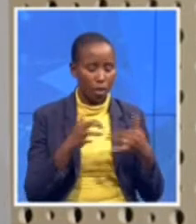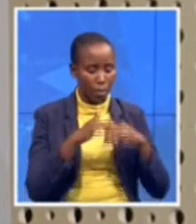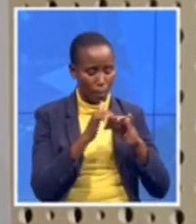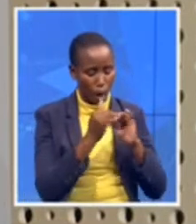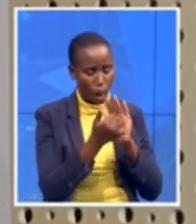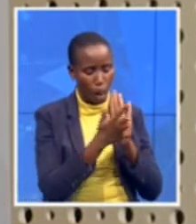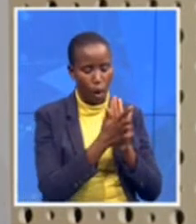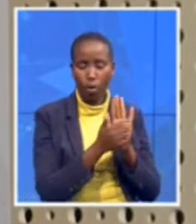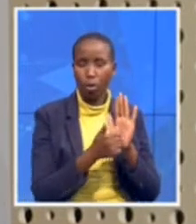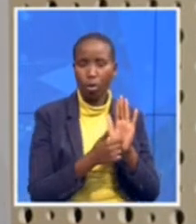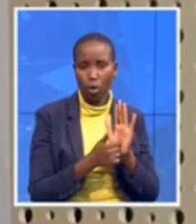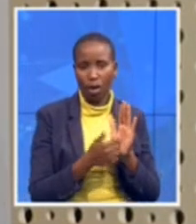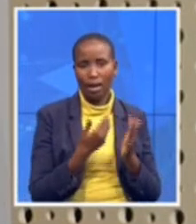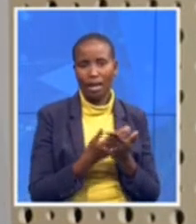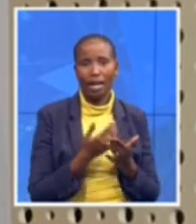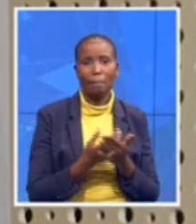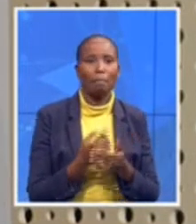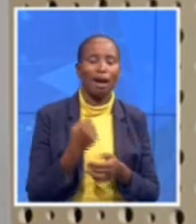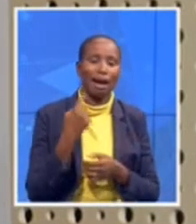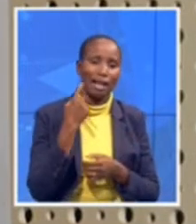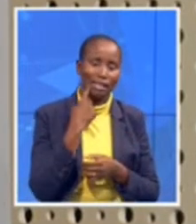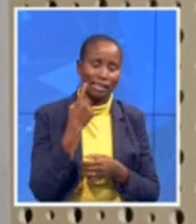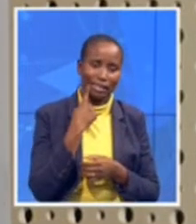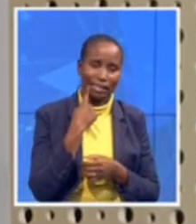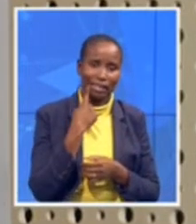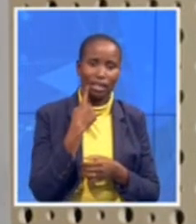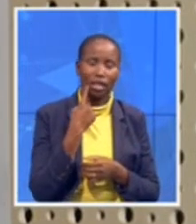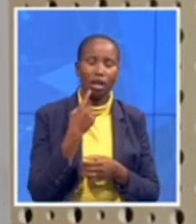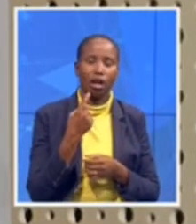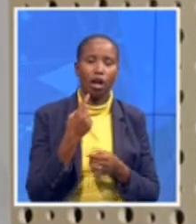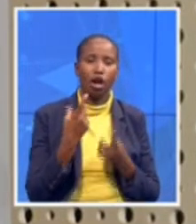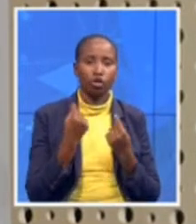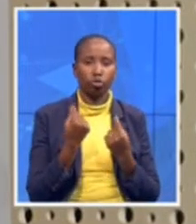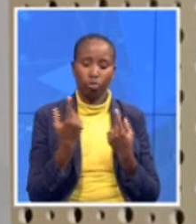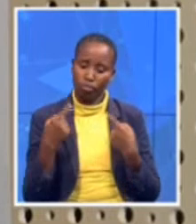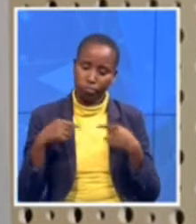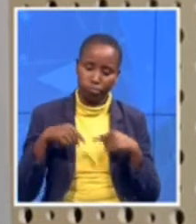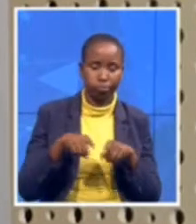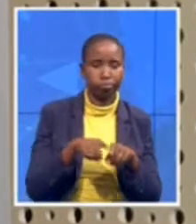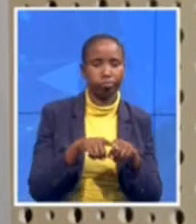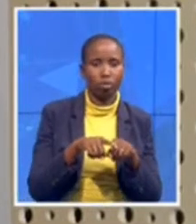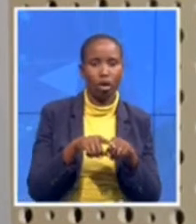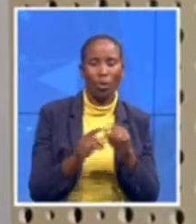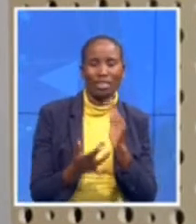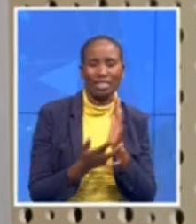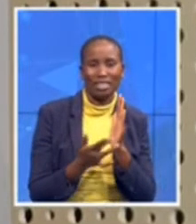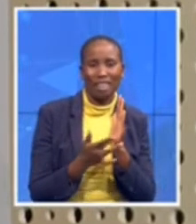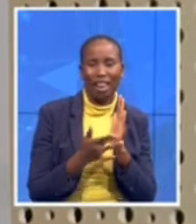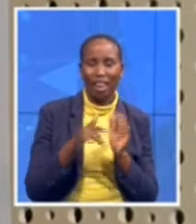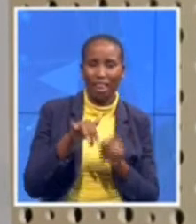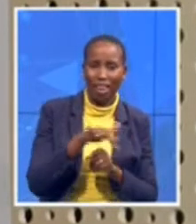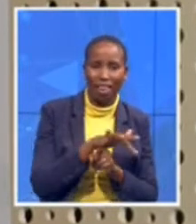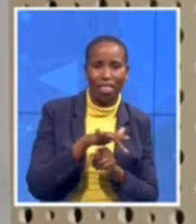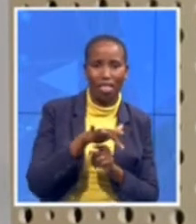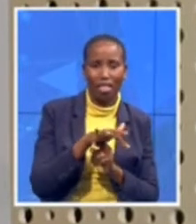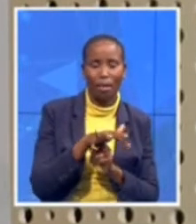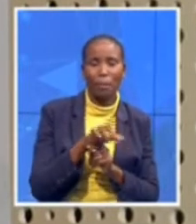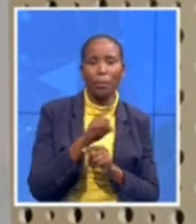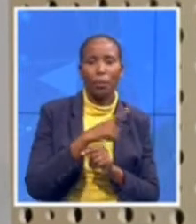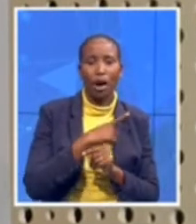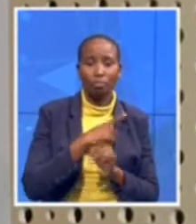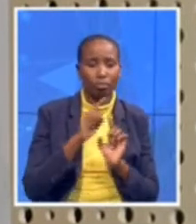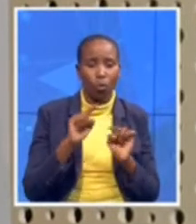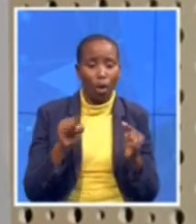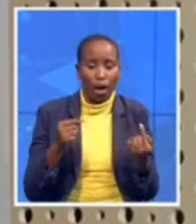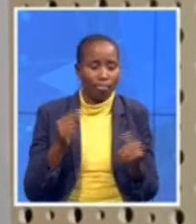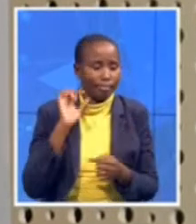the digital technology, because we cannot overlook, ladies and gentlemen, the fact that the online